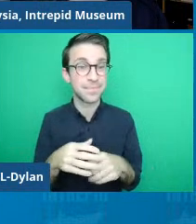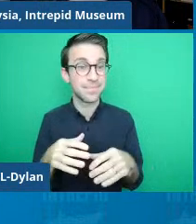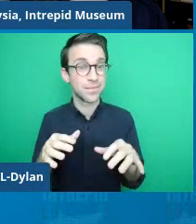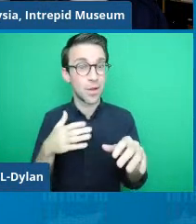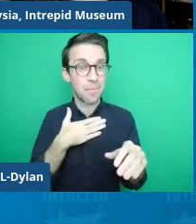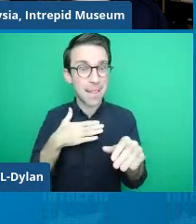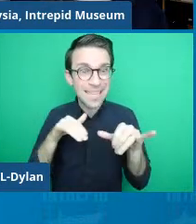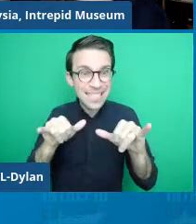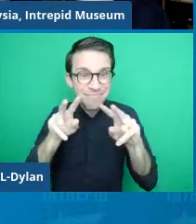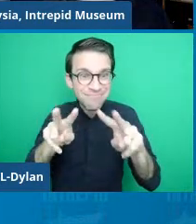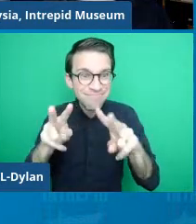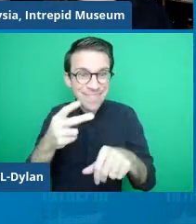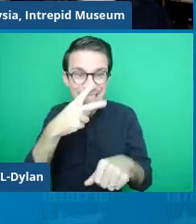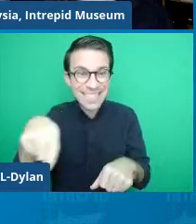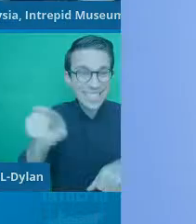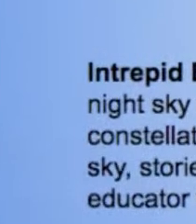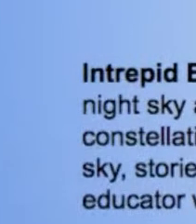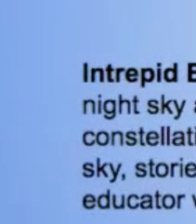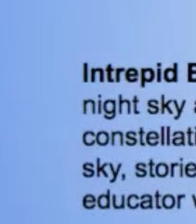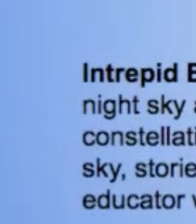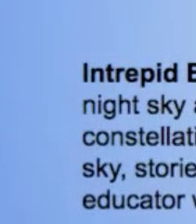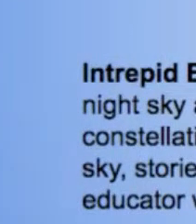stay tuned, and we will see you then.